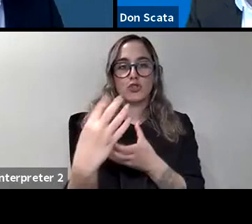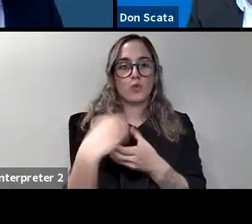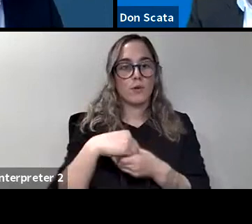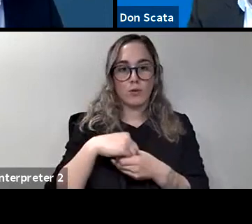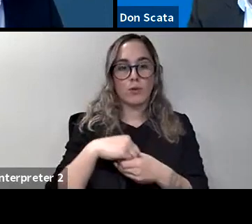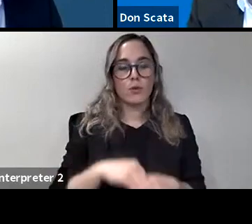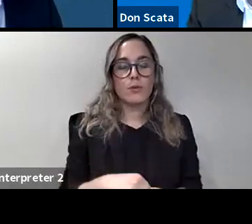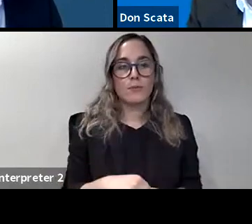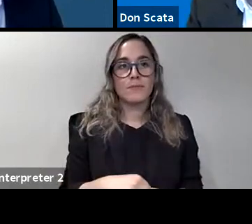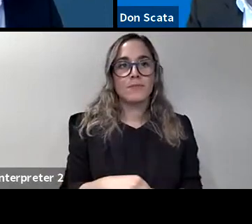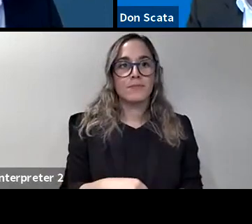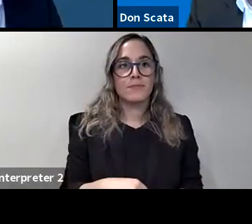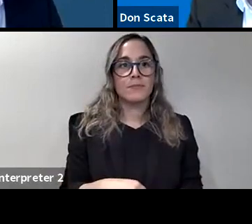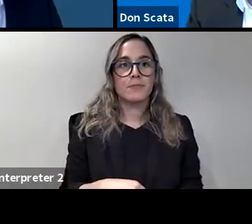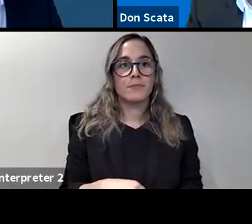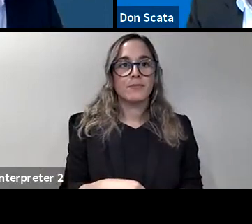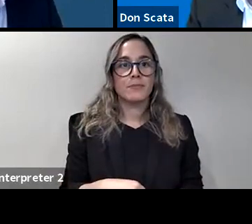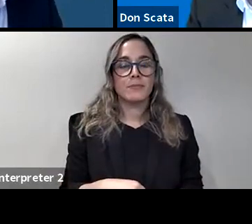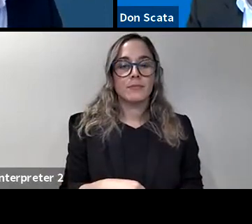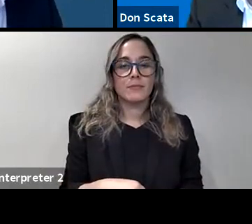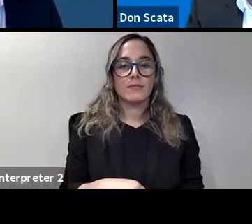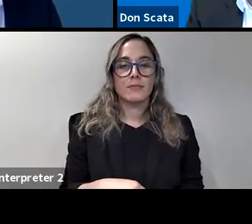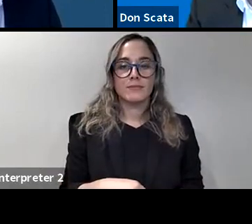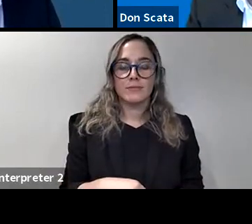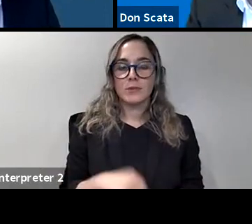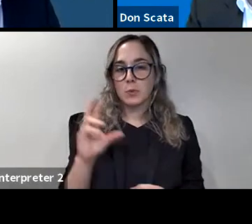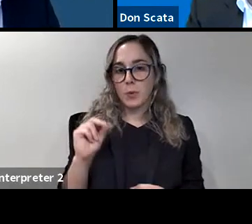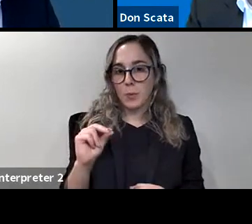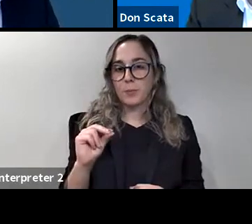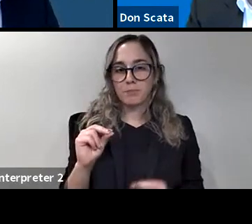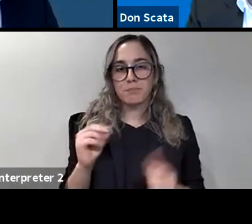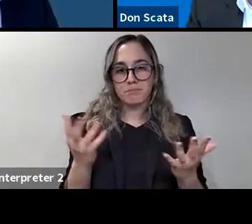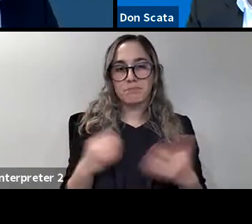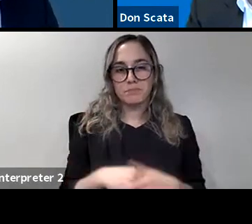So short answer is no.